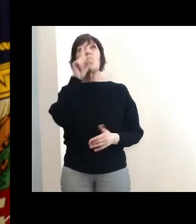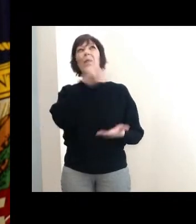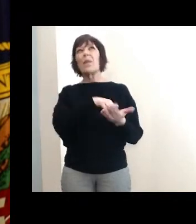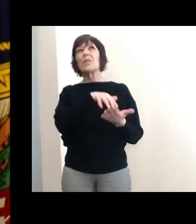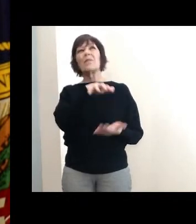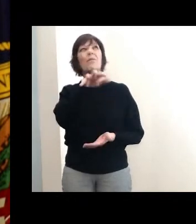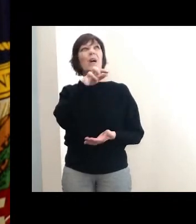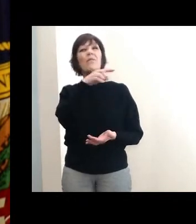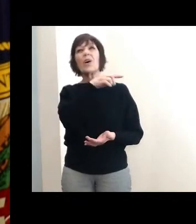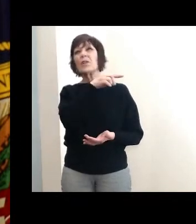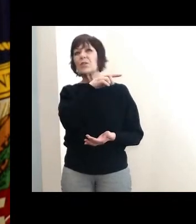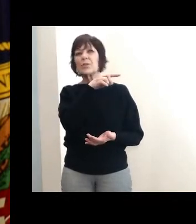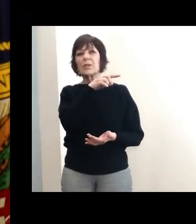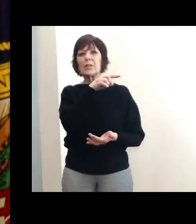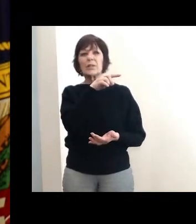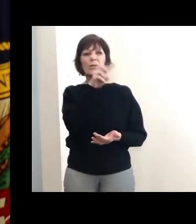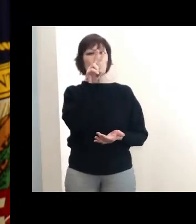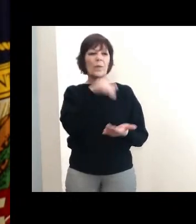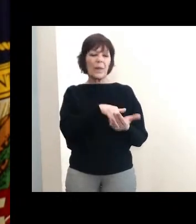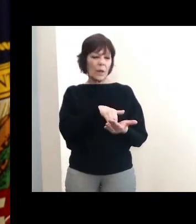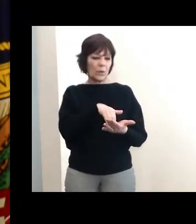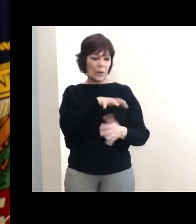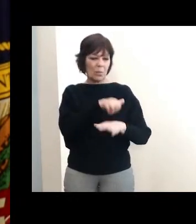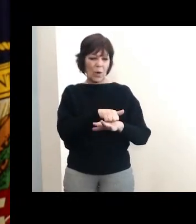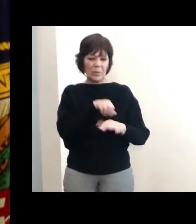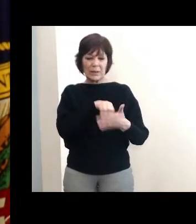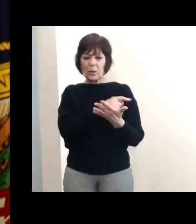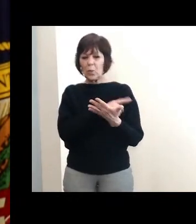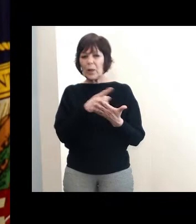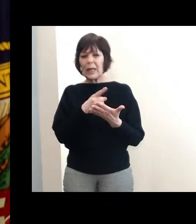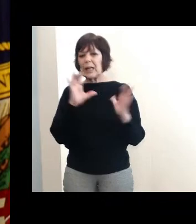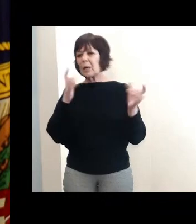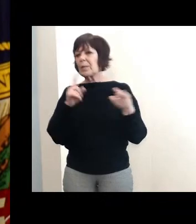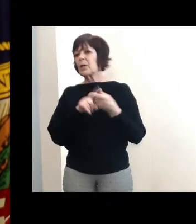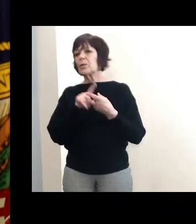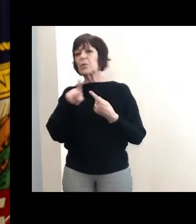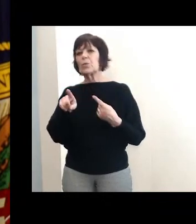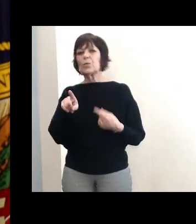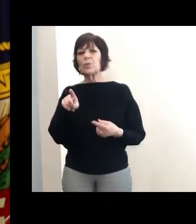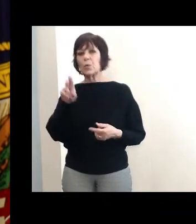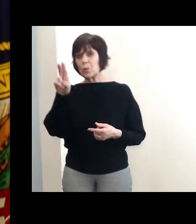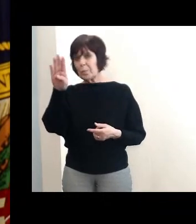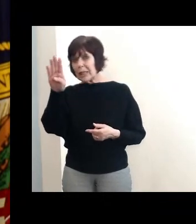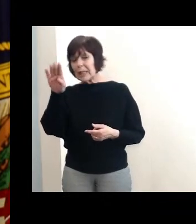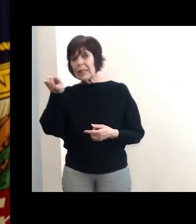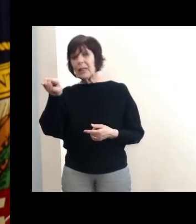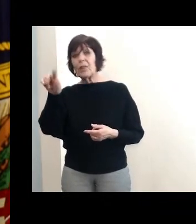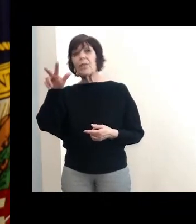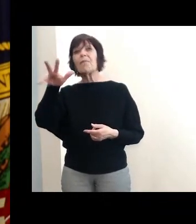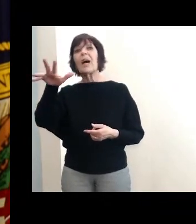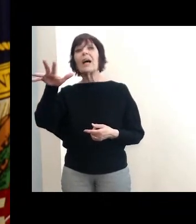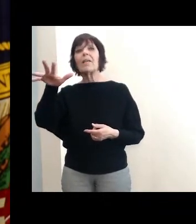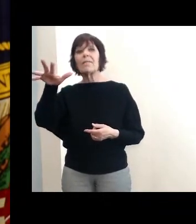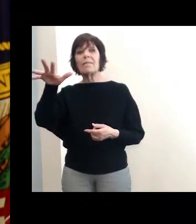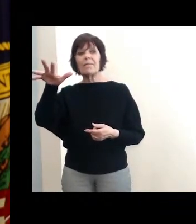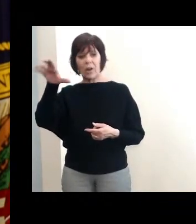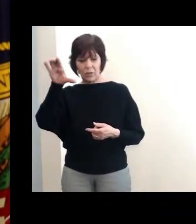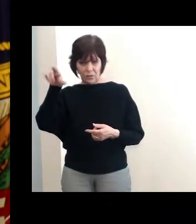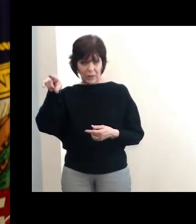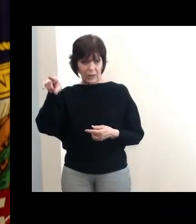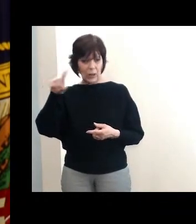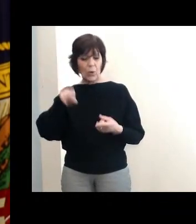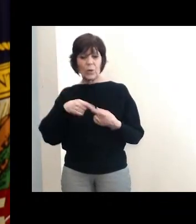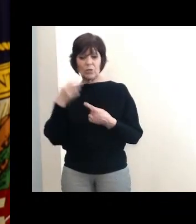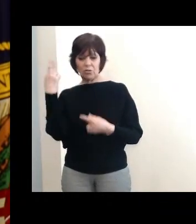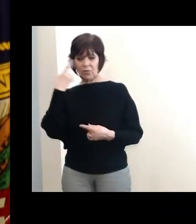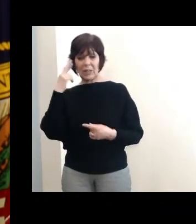1,500 to 2,000 appointments scheduled in a week, as compared to the UB clinic, which had 3,500. And when they